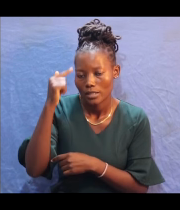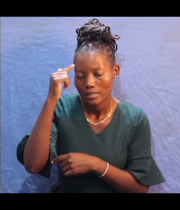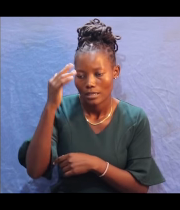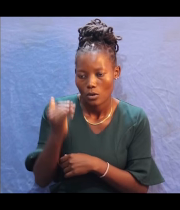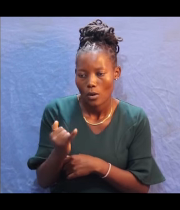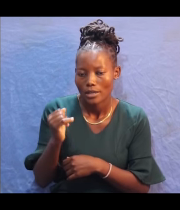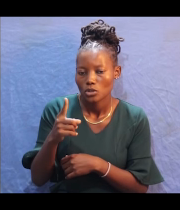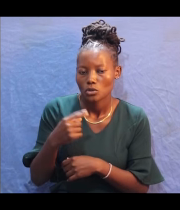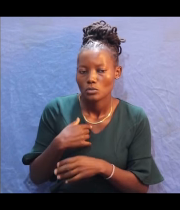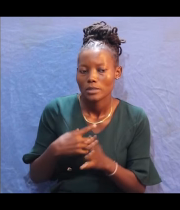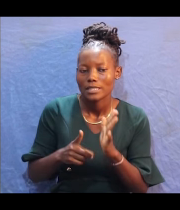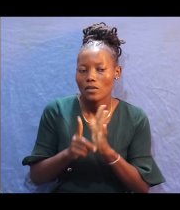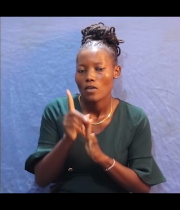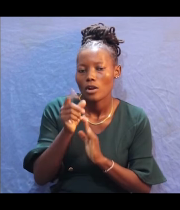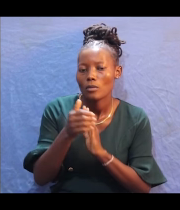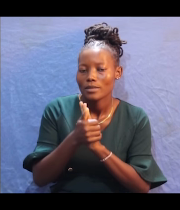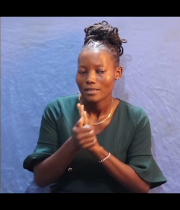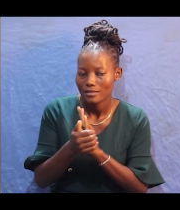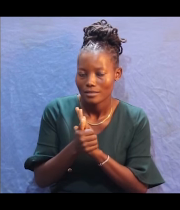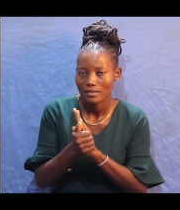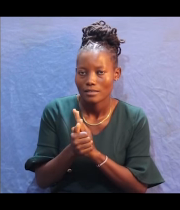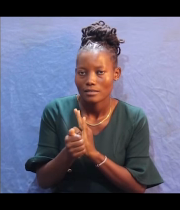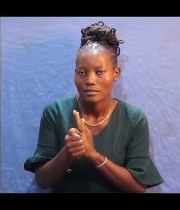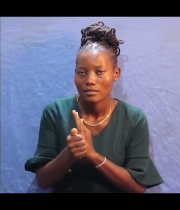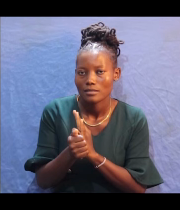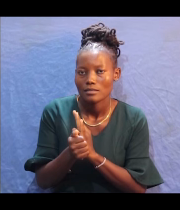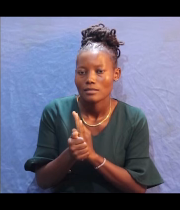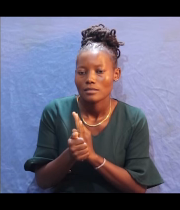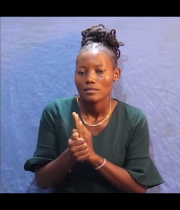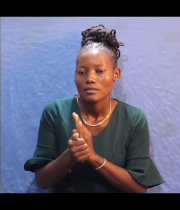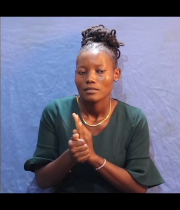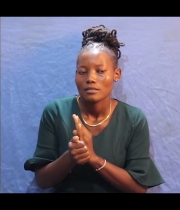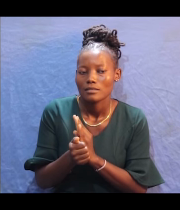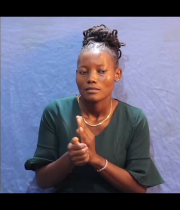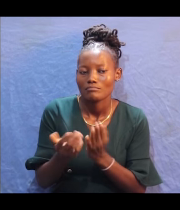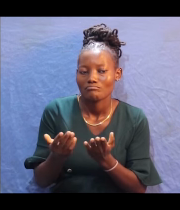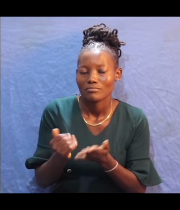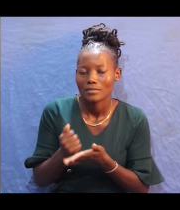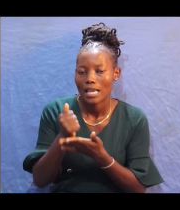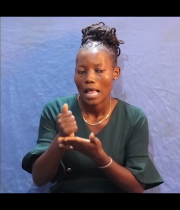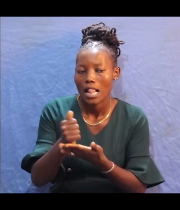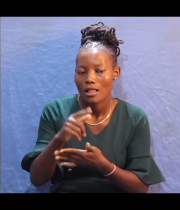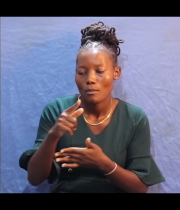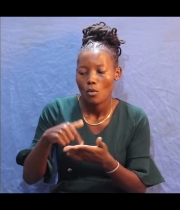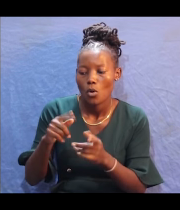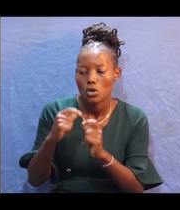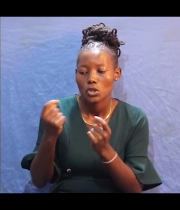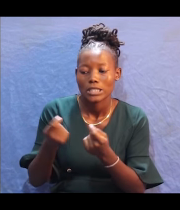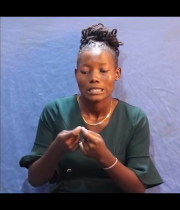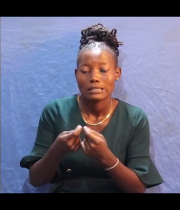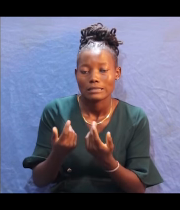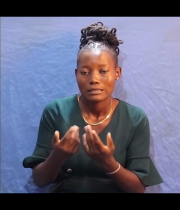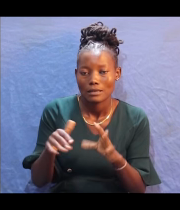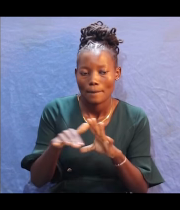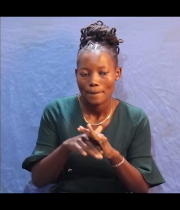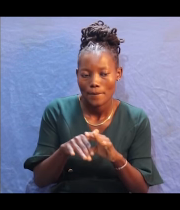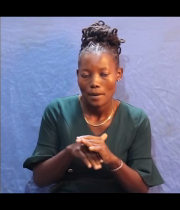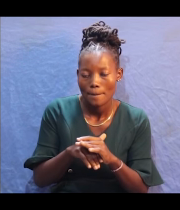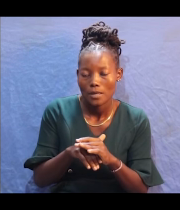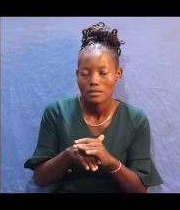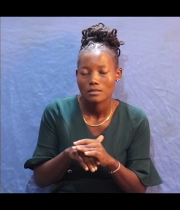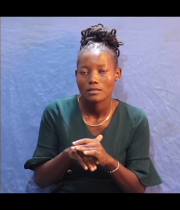skill? Why with developing this skill, what will that contribute to my team later on? What will I do for my